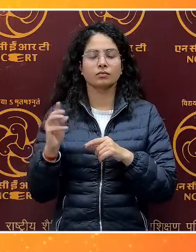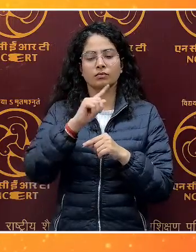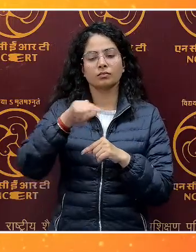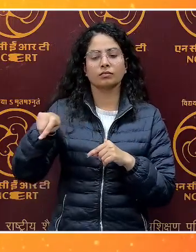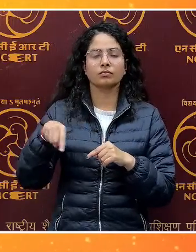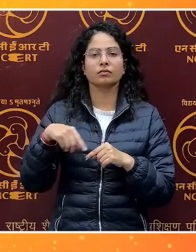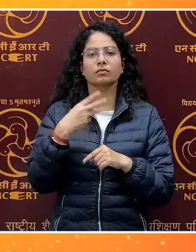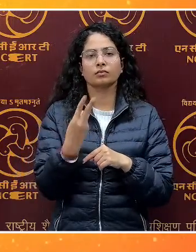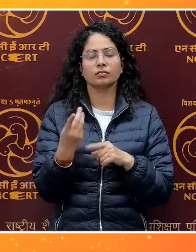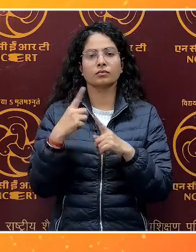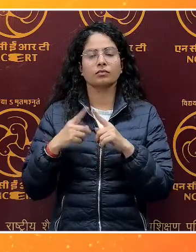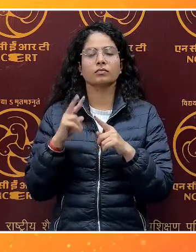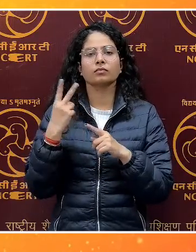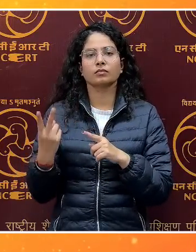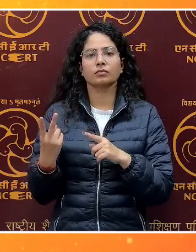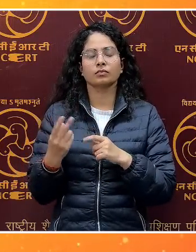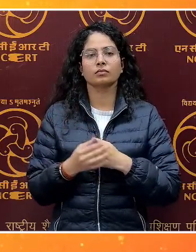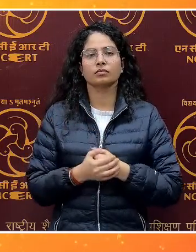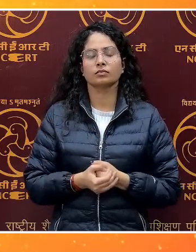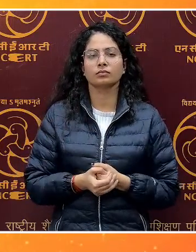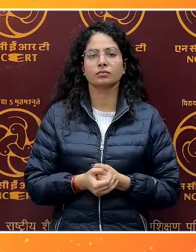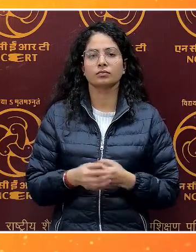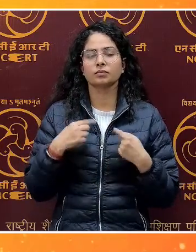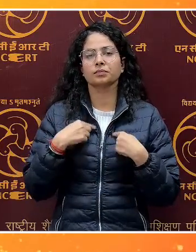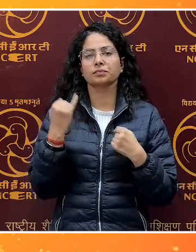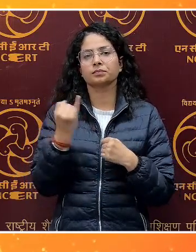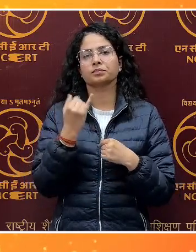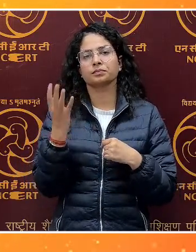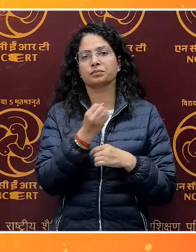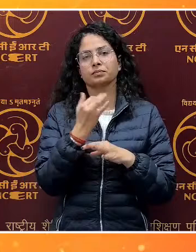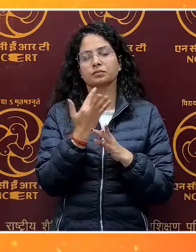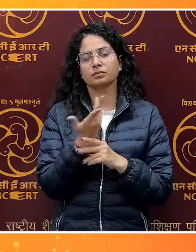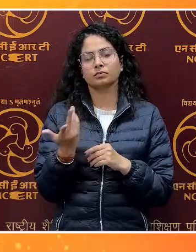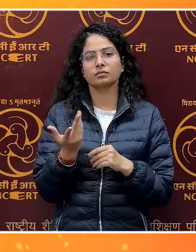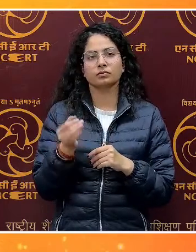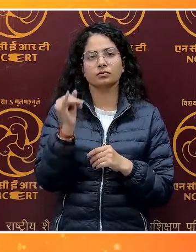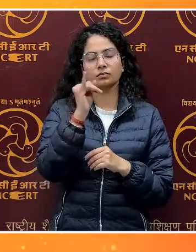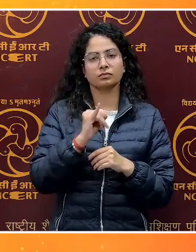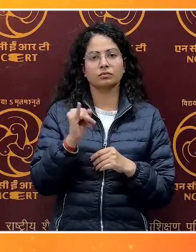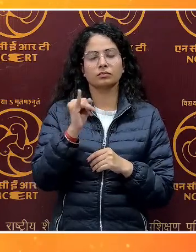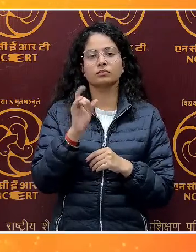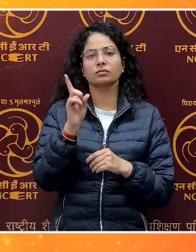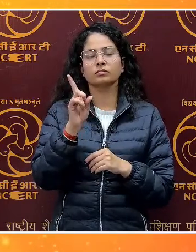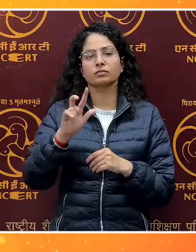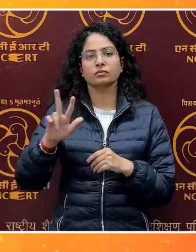3 twos are 6 in denominator. What do I get? It is